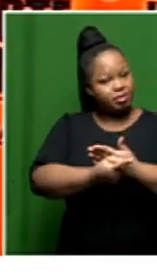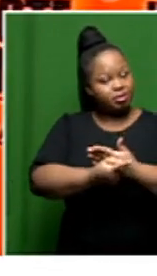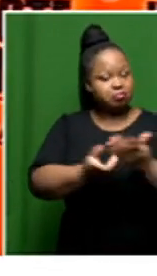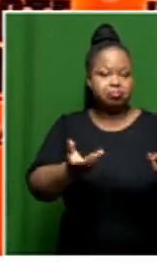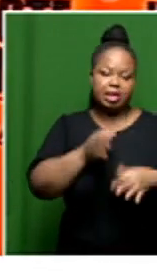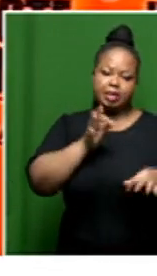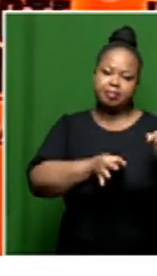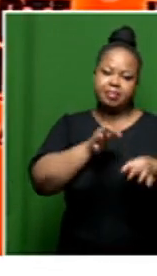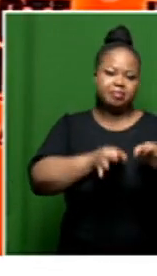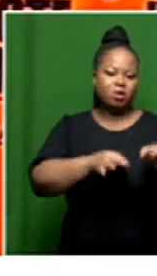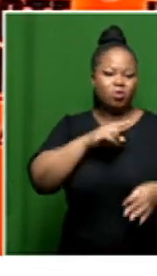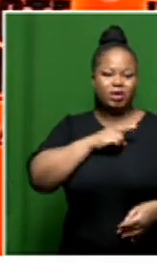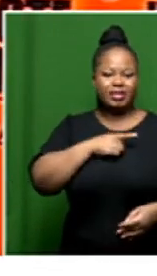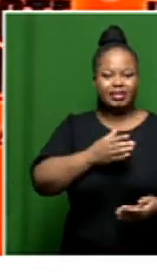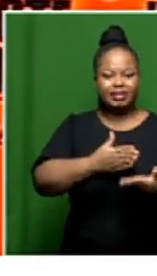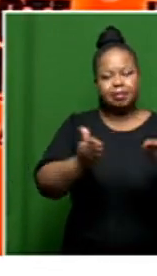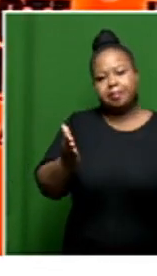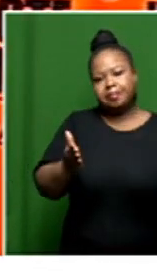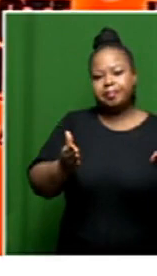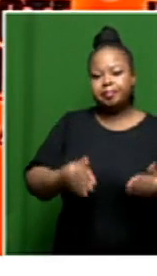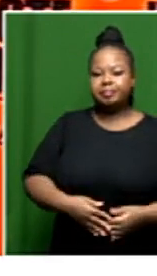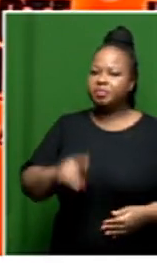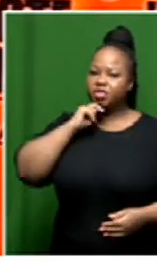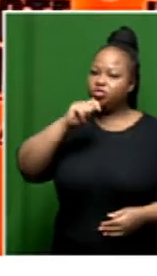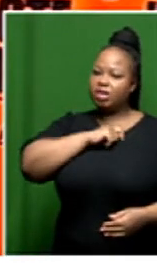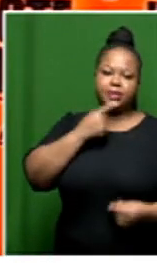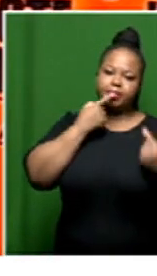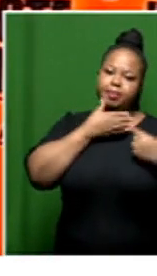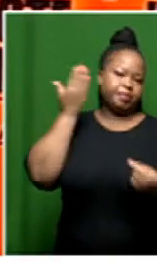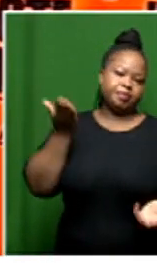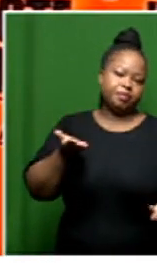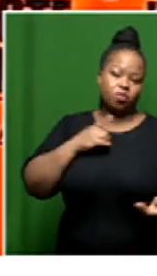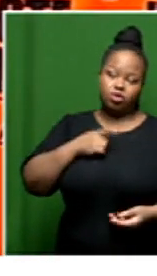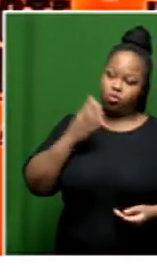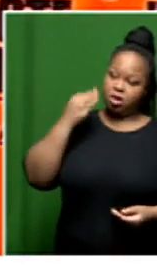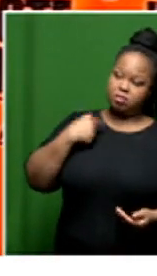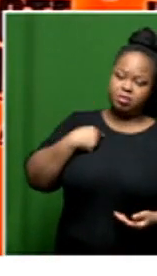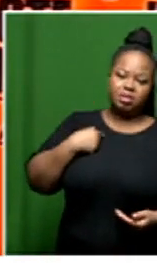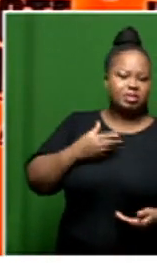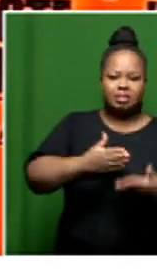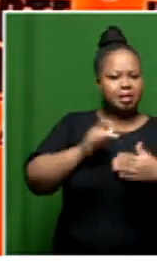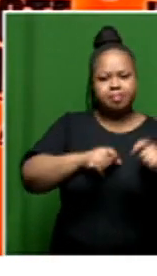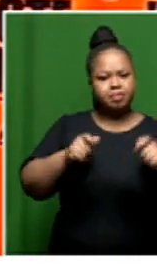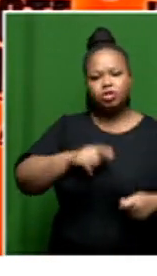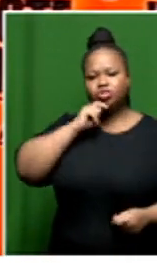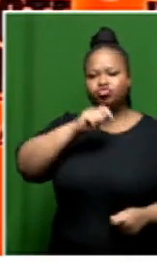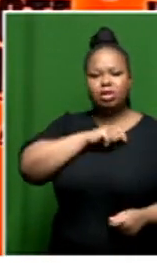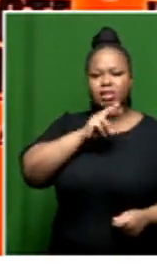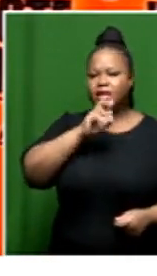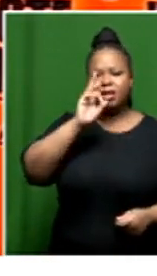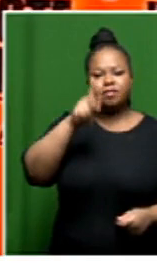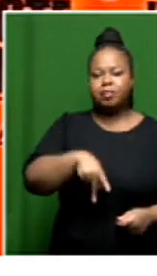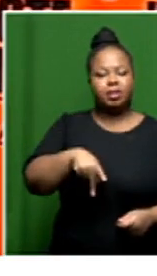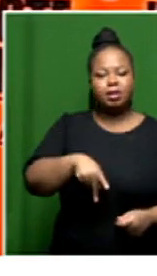people not putting or not trusting, as you've been asking, not trusting the